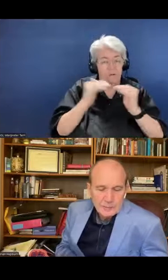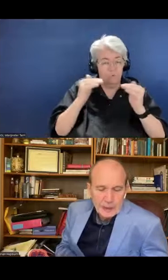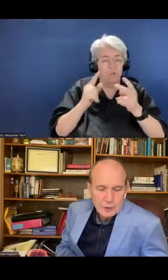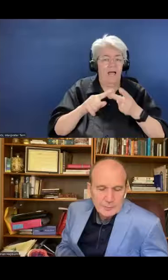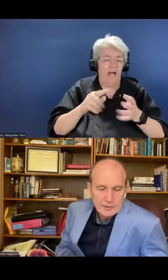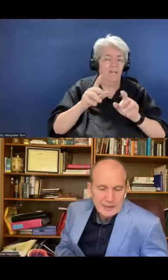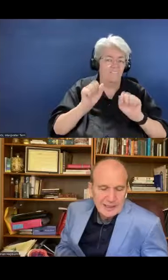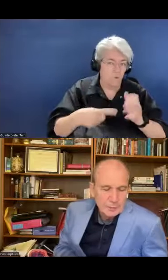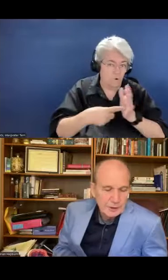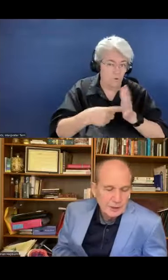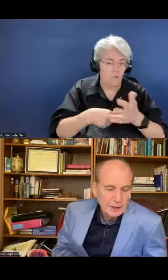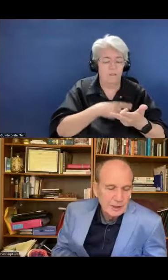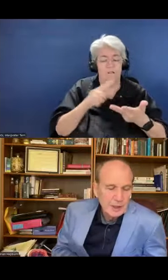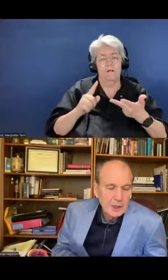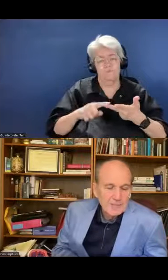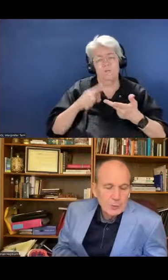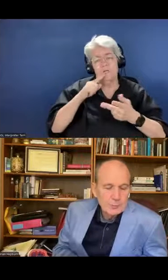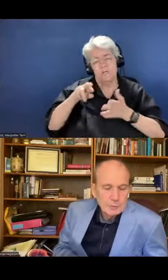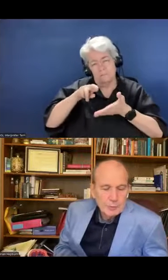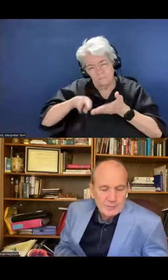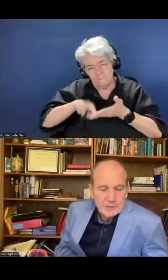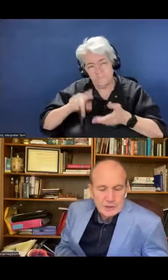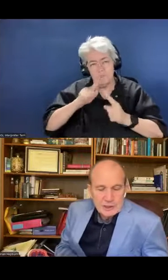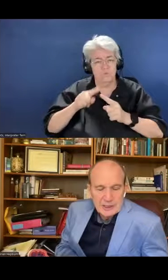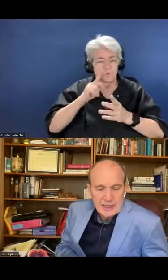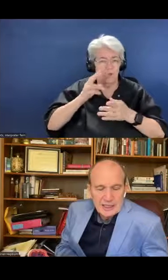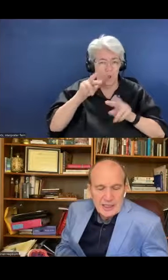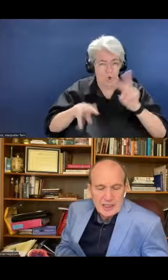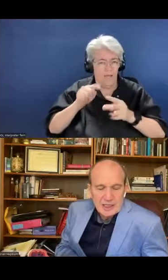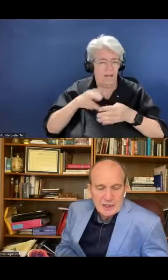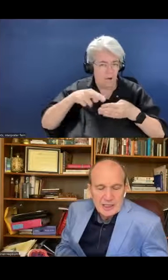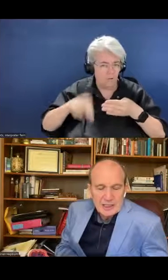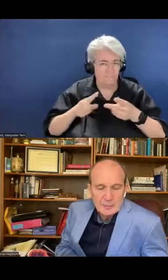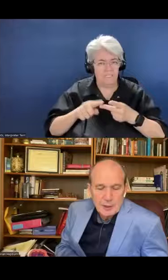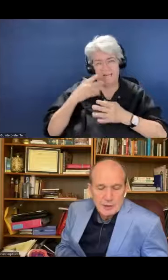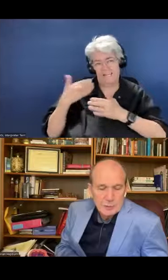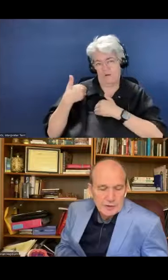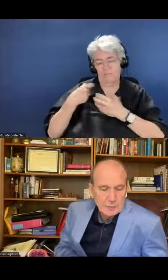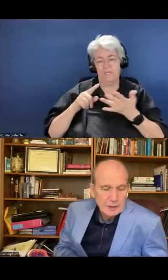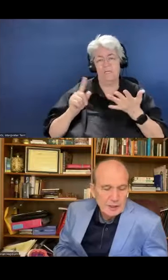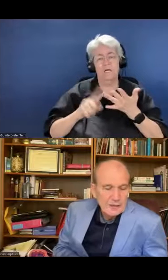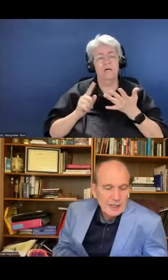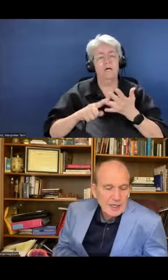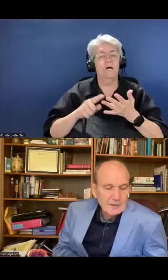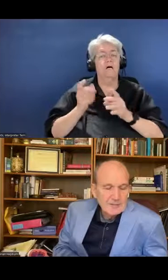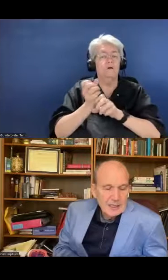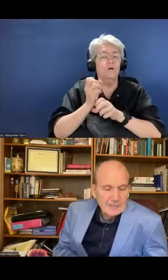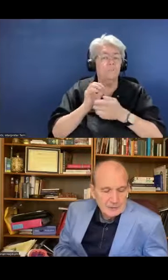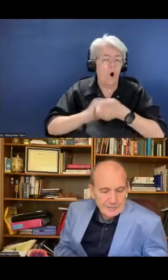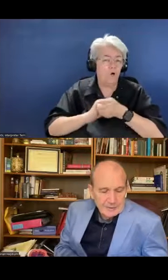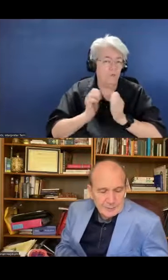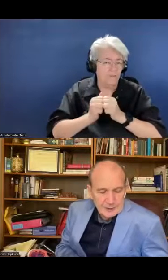to improve outcomes and accountability. 4, promote prevention and engage, educate, and partner with communities.